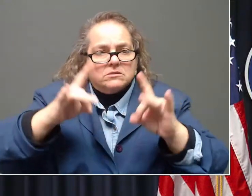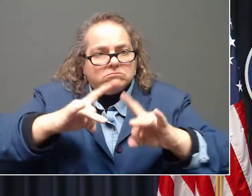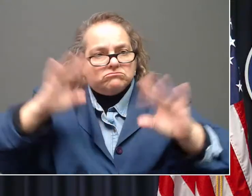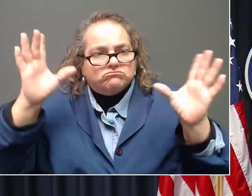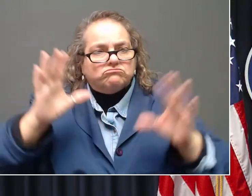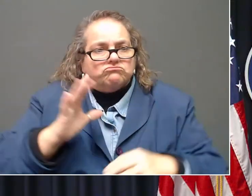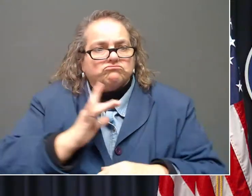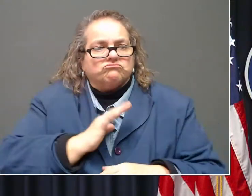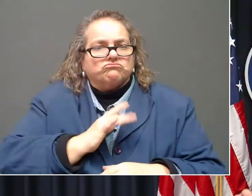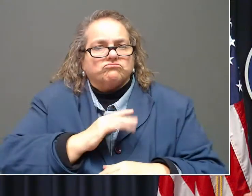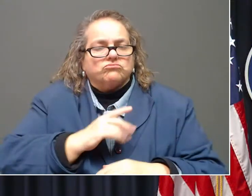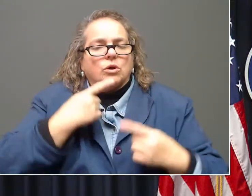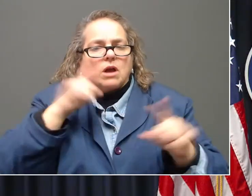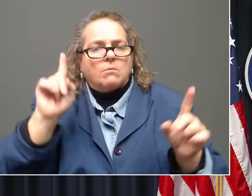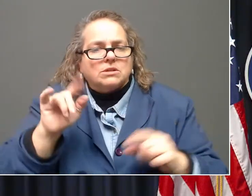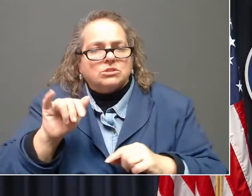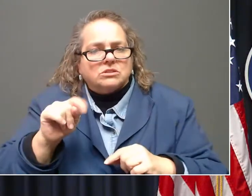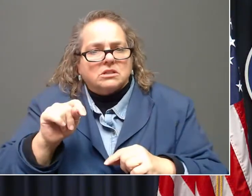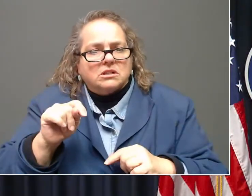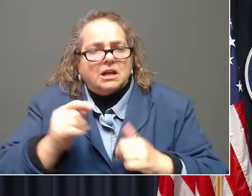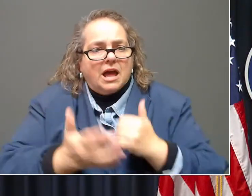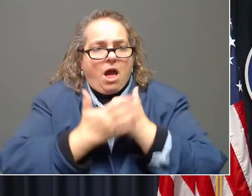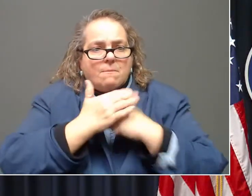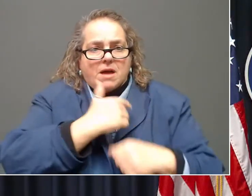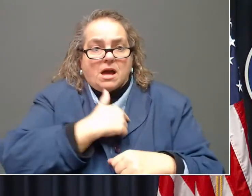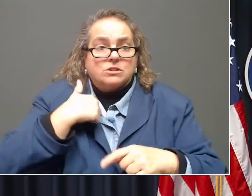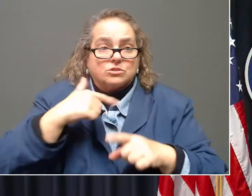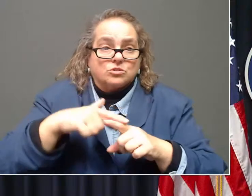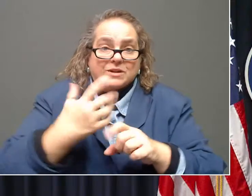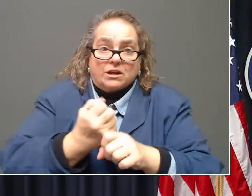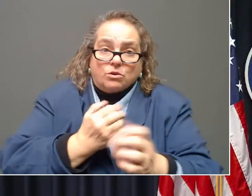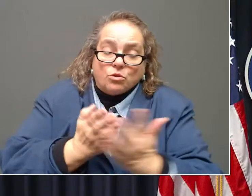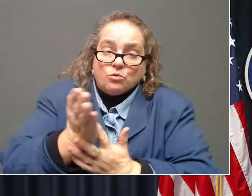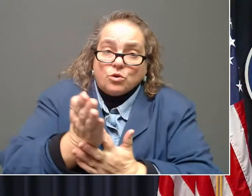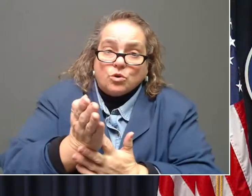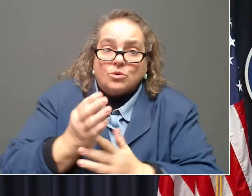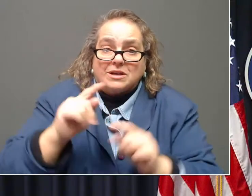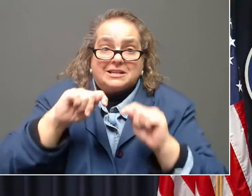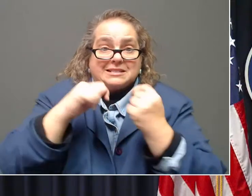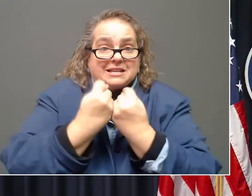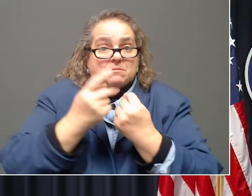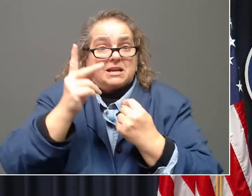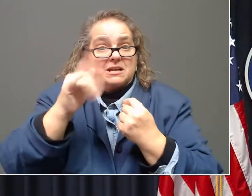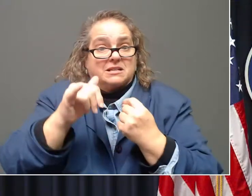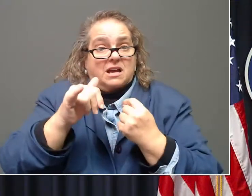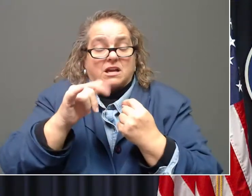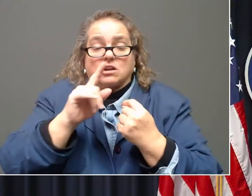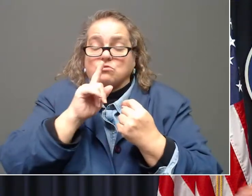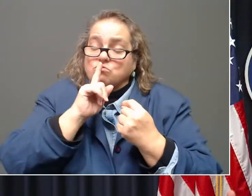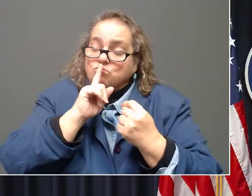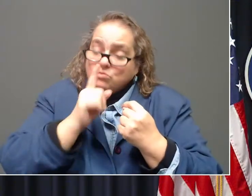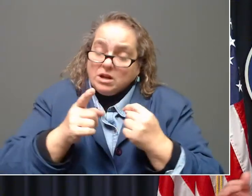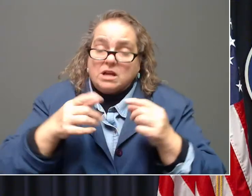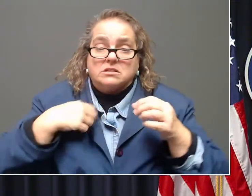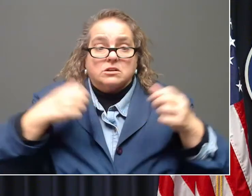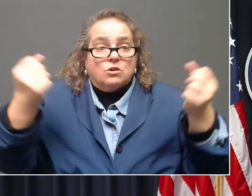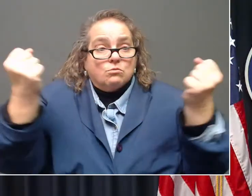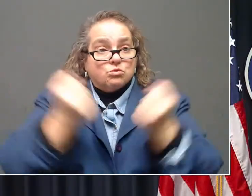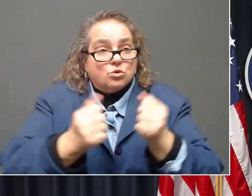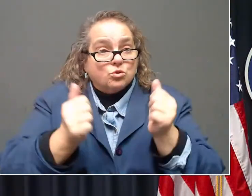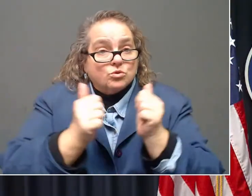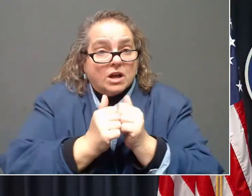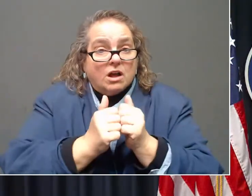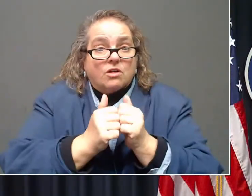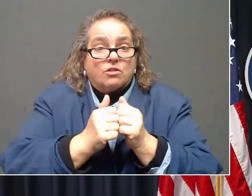more than 10% of the entire population of the state. I don't know, that is really nothing short of a modern medical miracle. So I know it